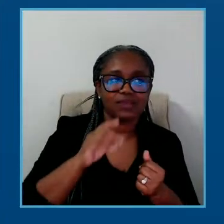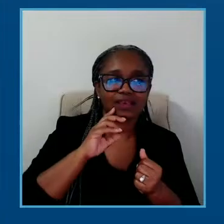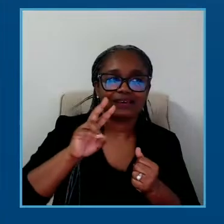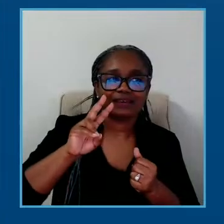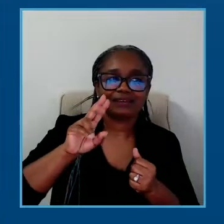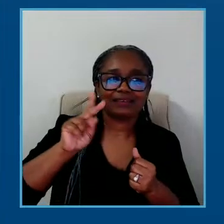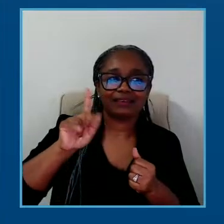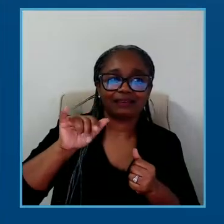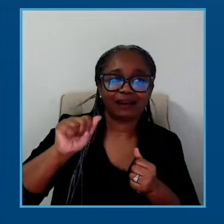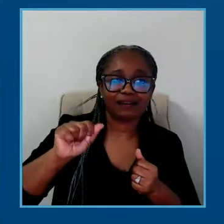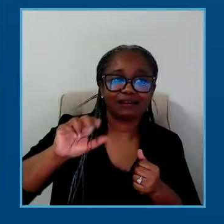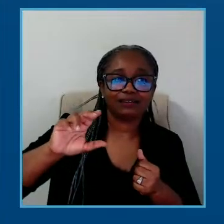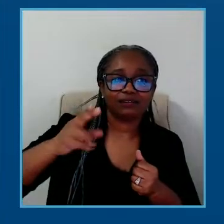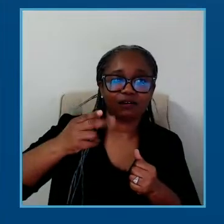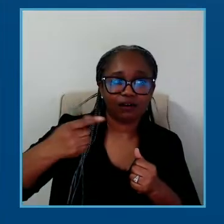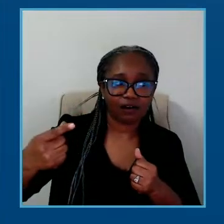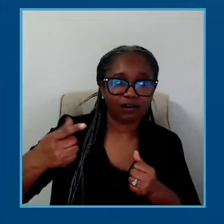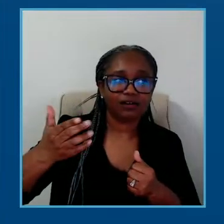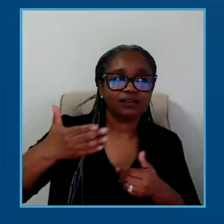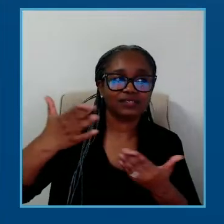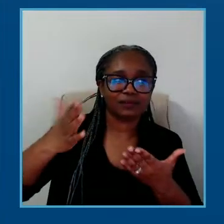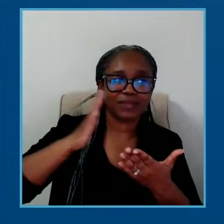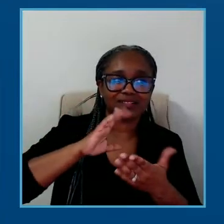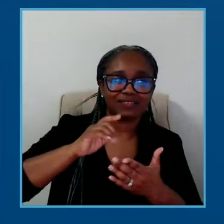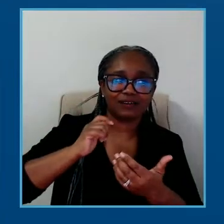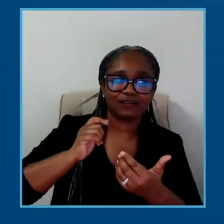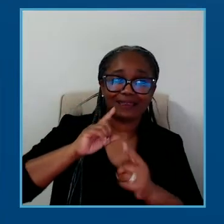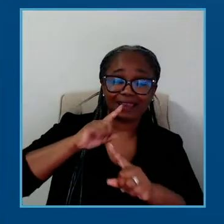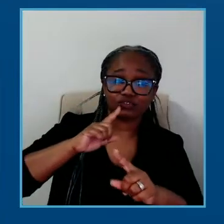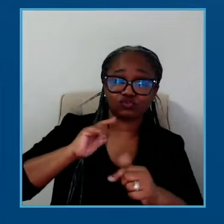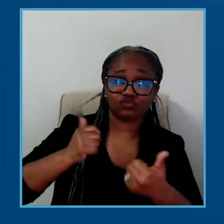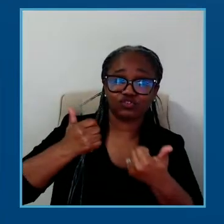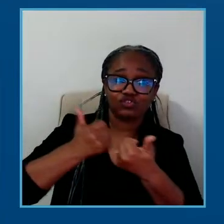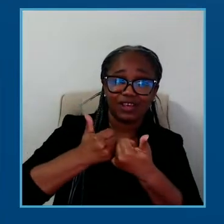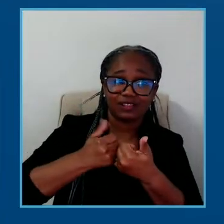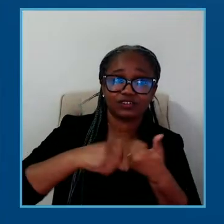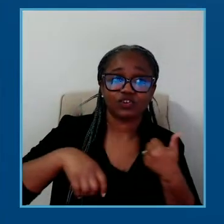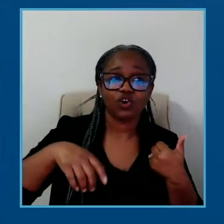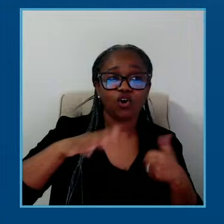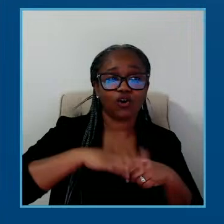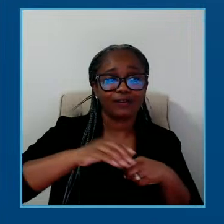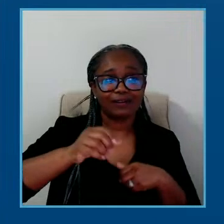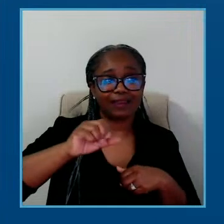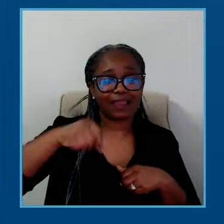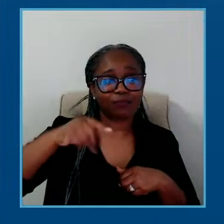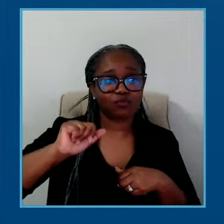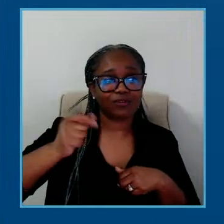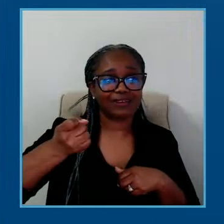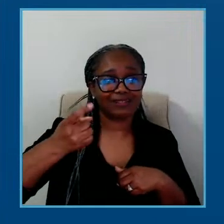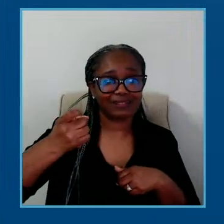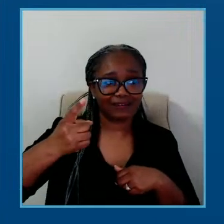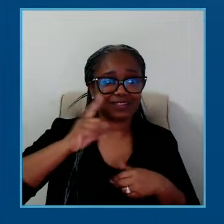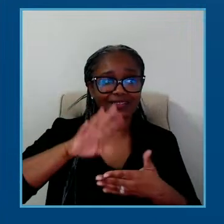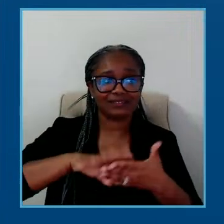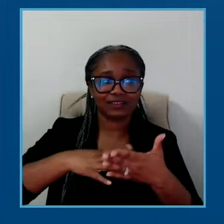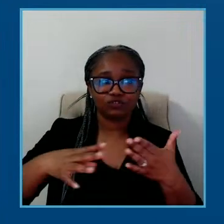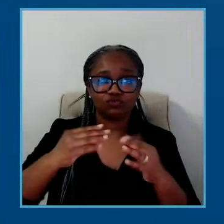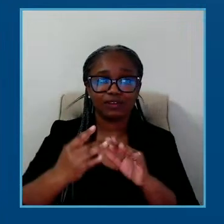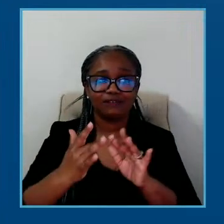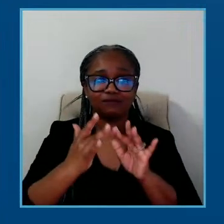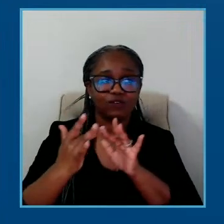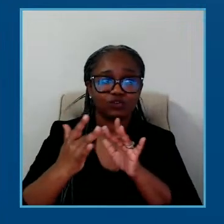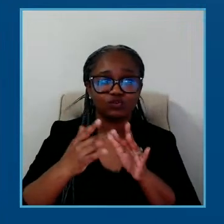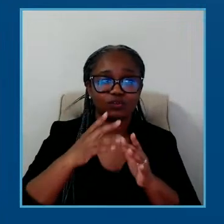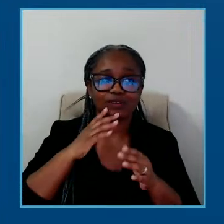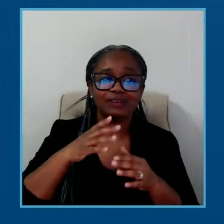Brown Kawamoto, Johnny Roebuck, Jamie Selsler, Michael Wenstrup, and Corey T. Williams, the intervening parties, requested to intervene